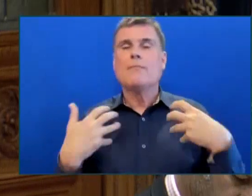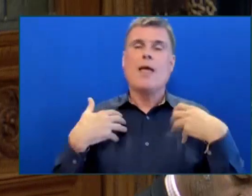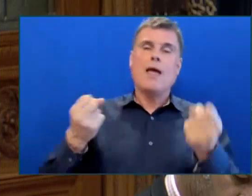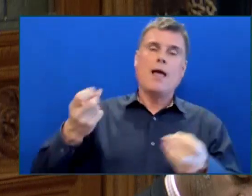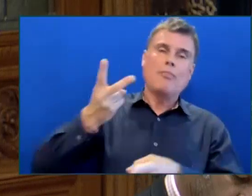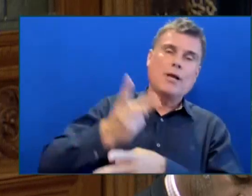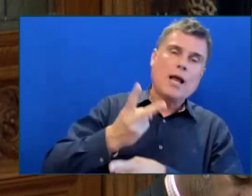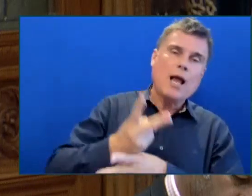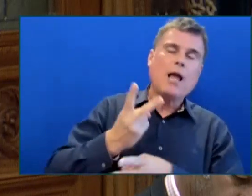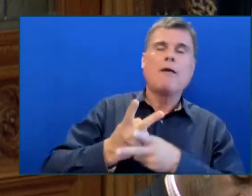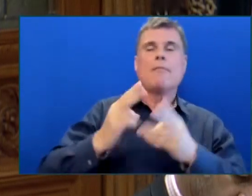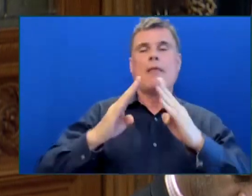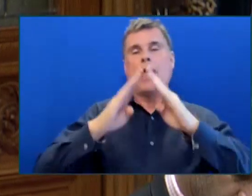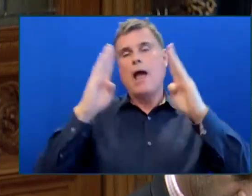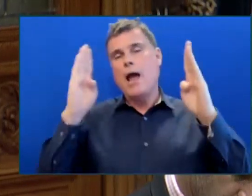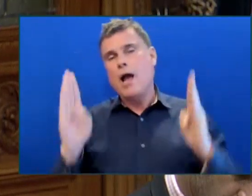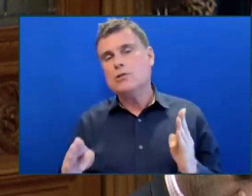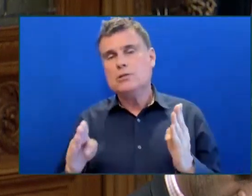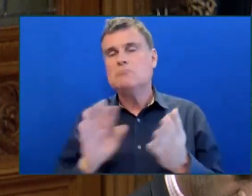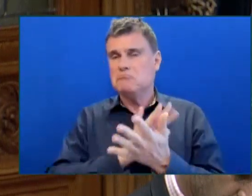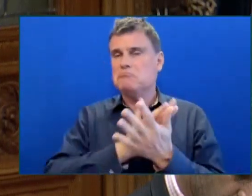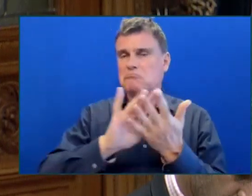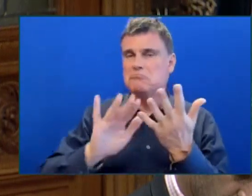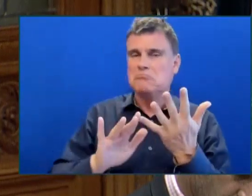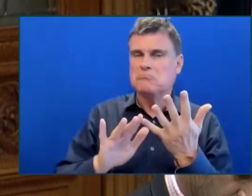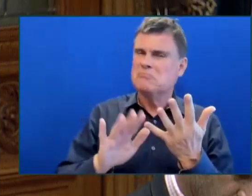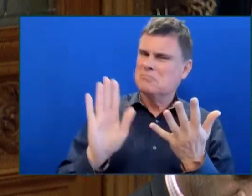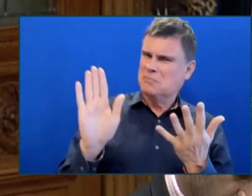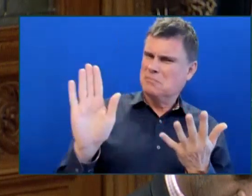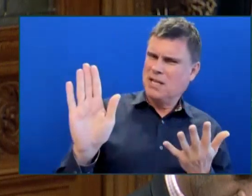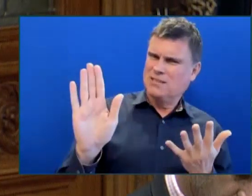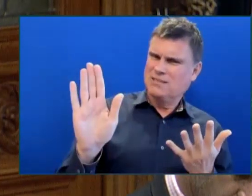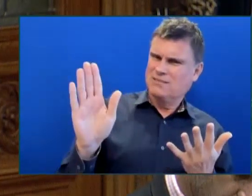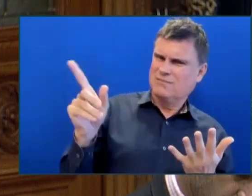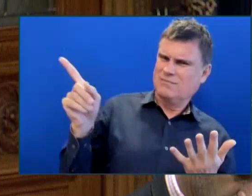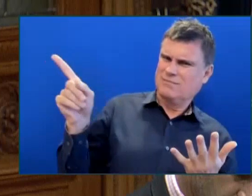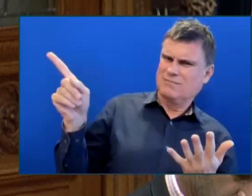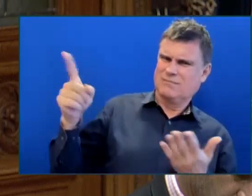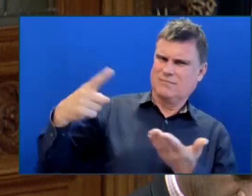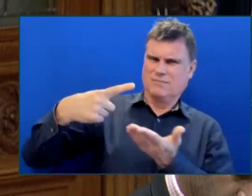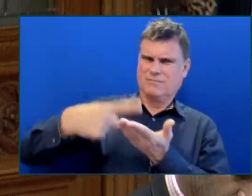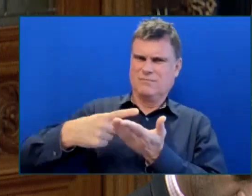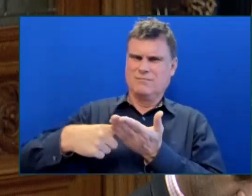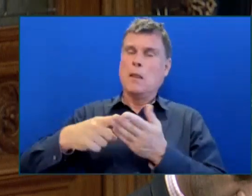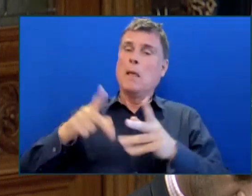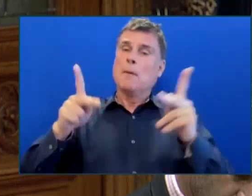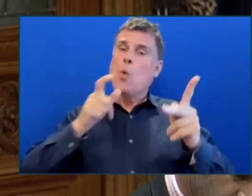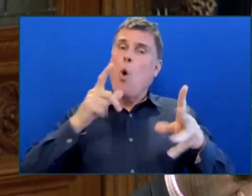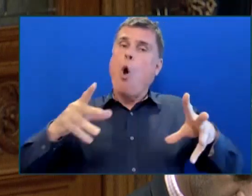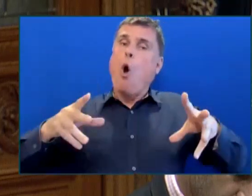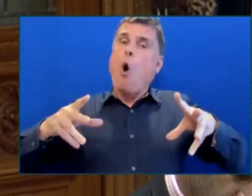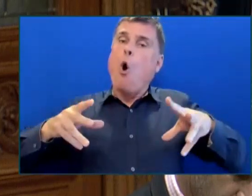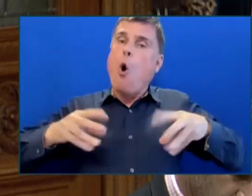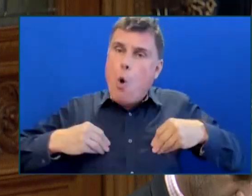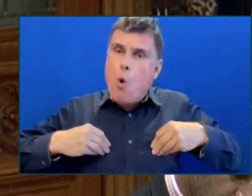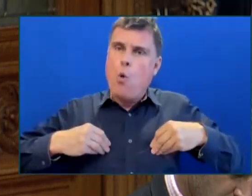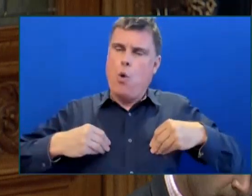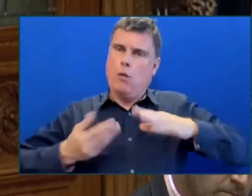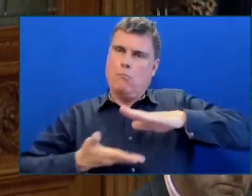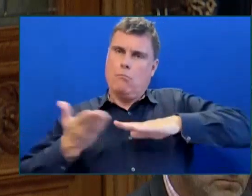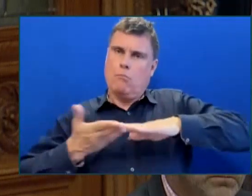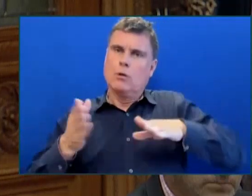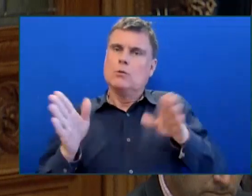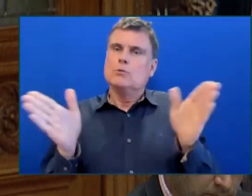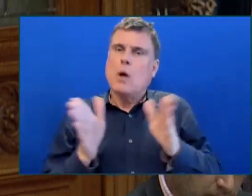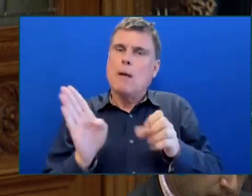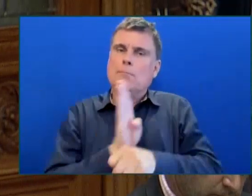and operate small businesses. Small businesses are the backbones of all of our communities. These businesses play such an essential role in